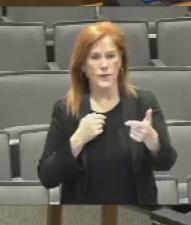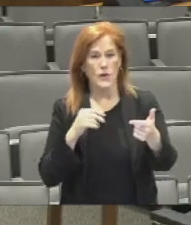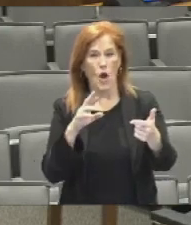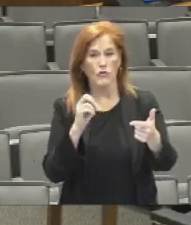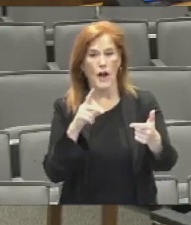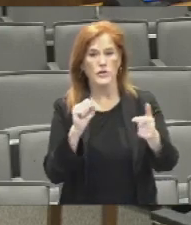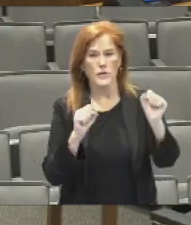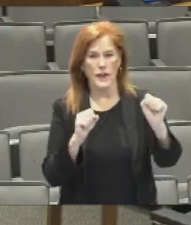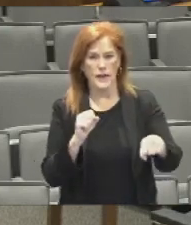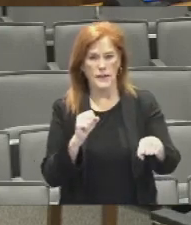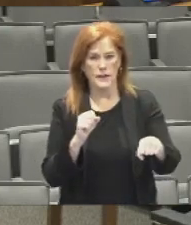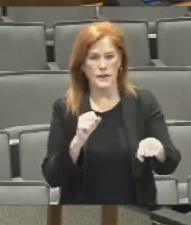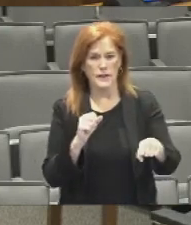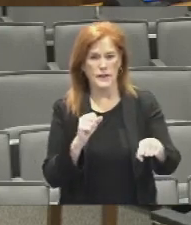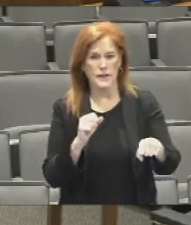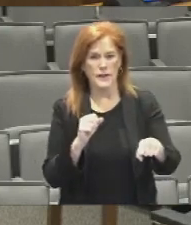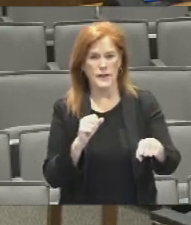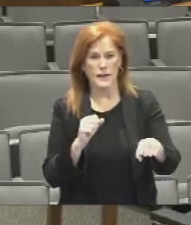Rogers. Yes.